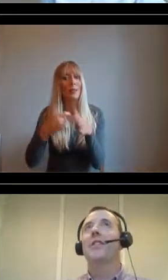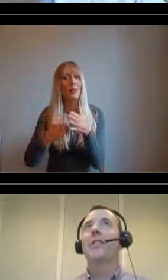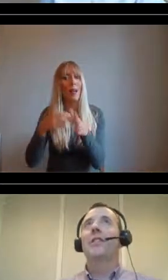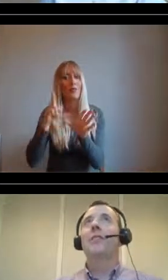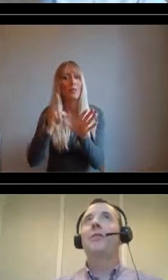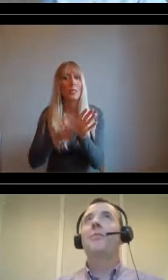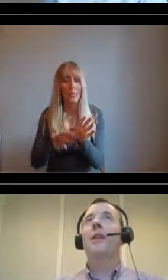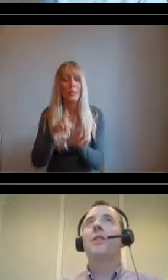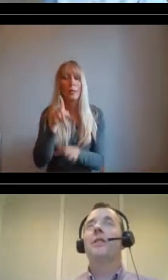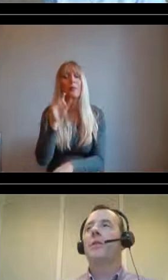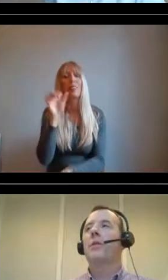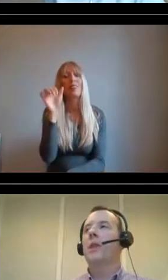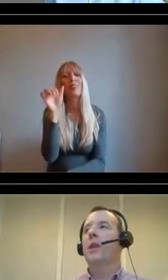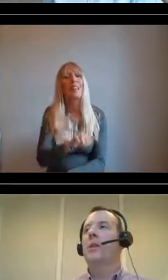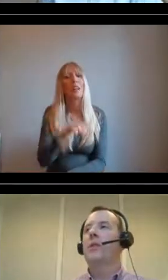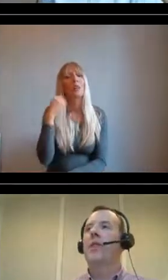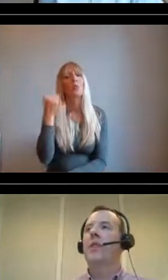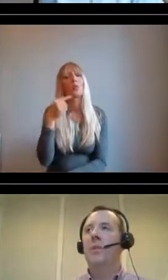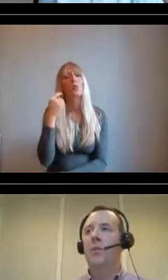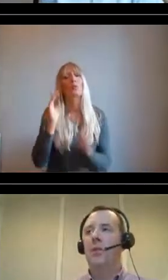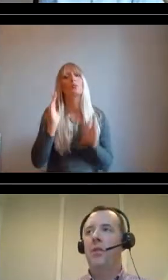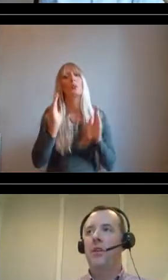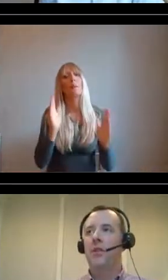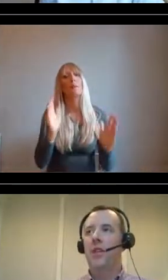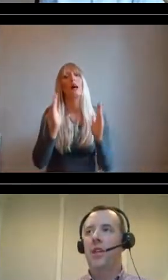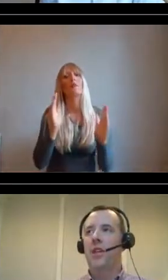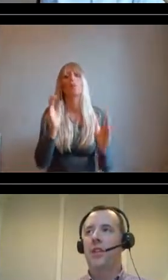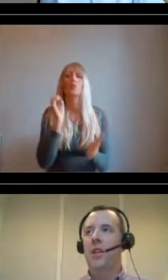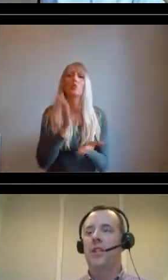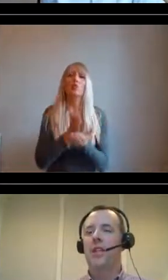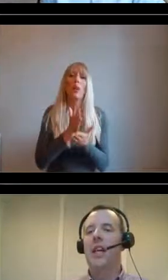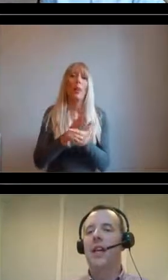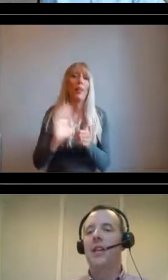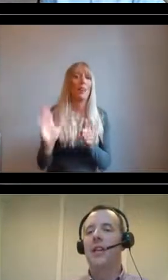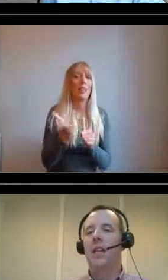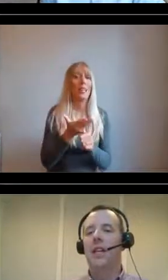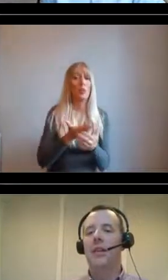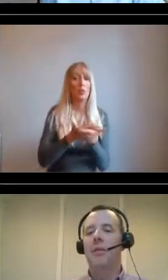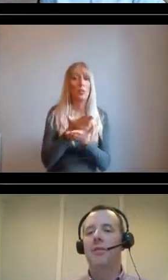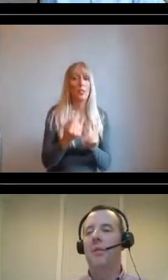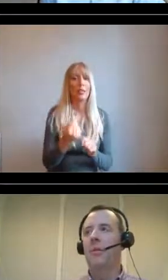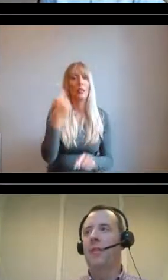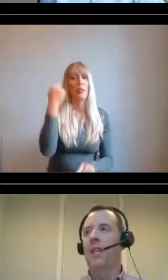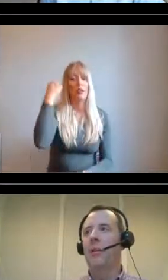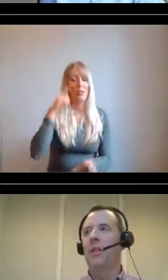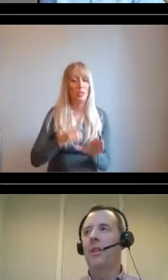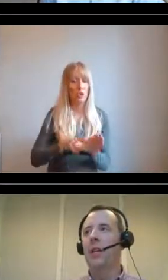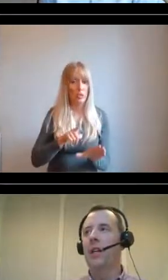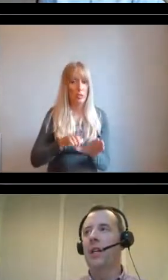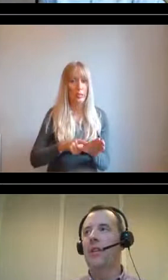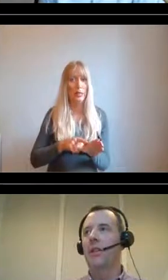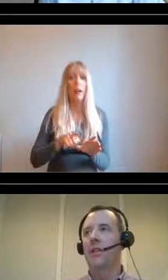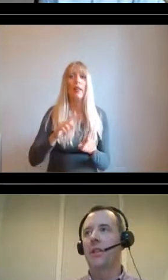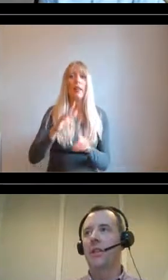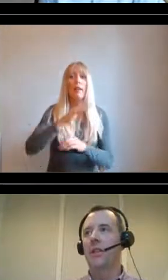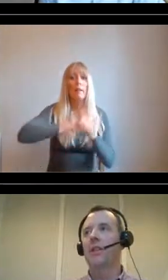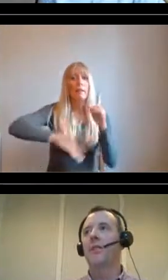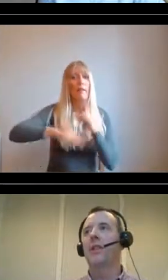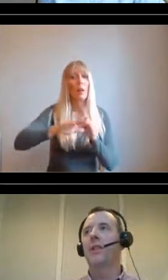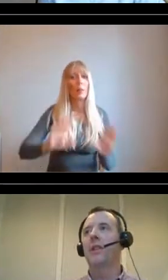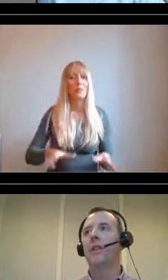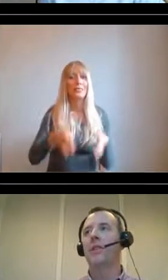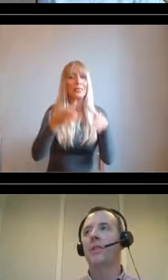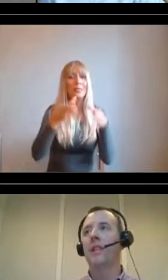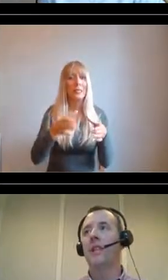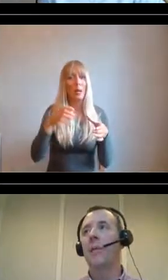Yeah, so the noise barriers, since supplementary consultation earlier this year, the environmental team and the acoustic